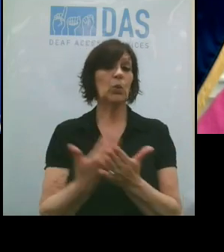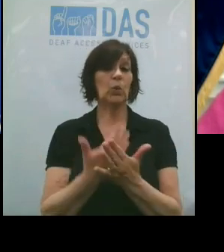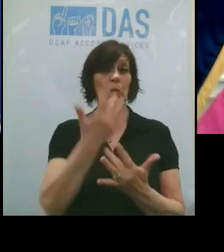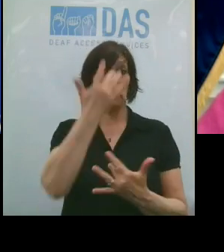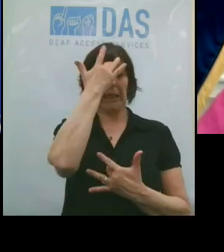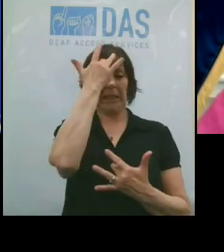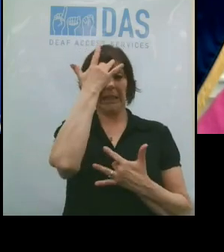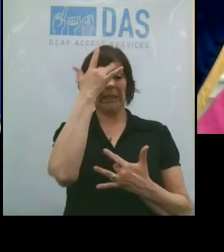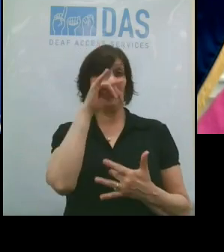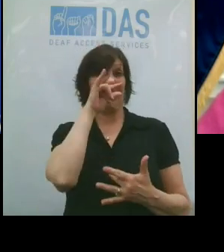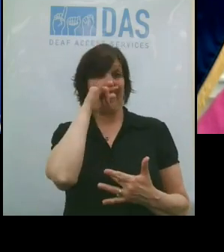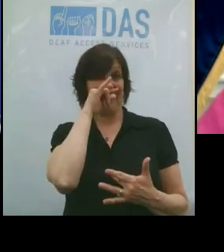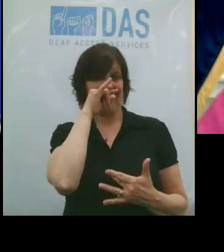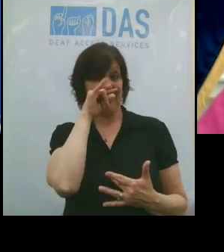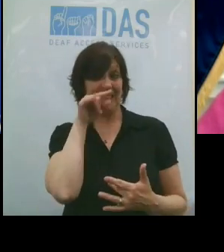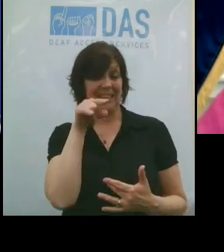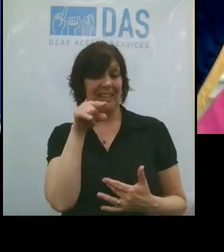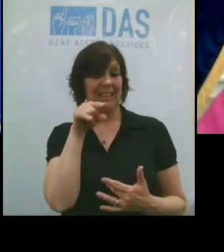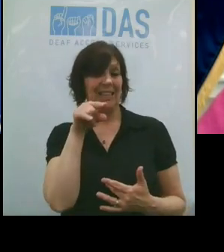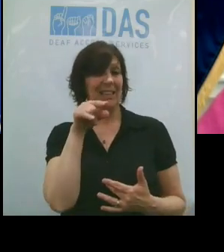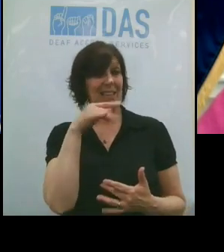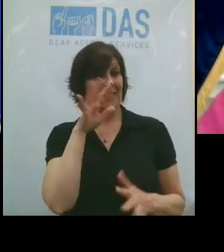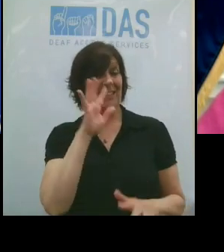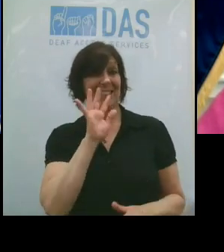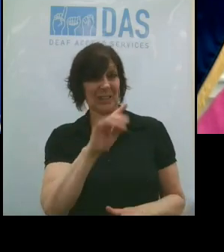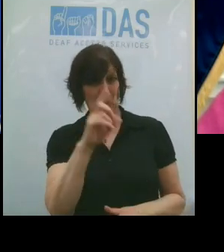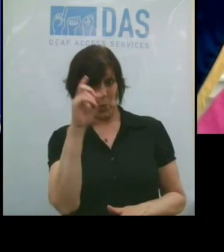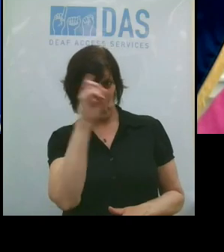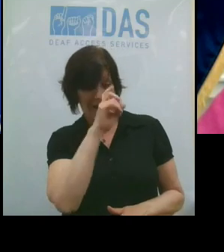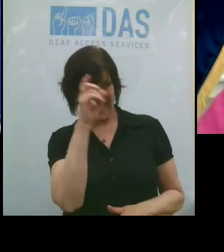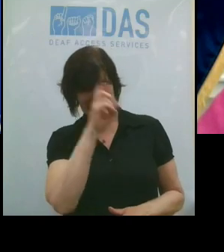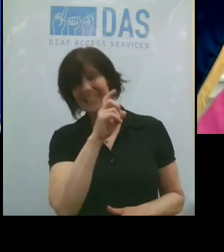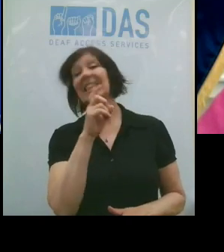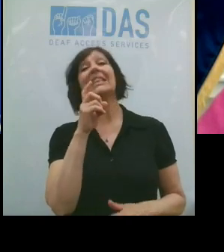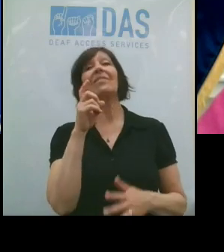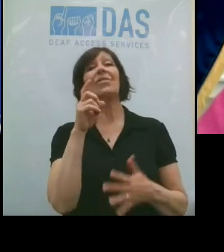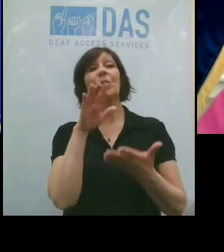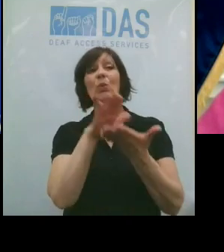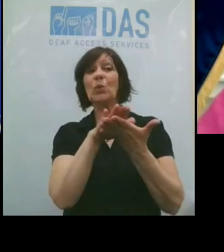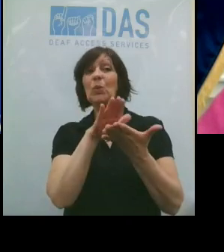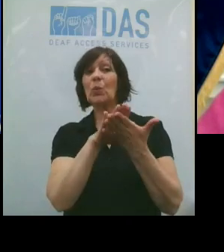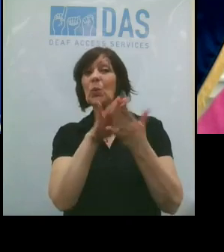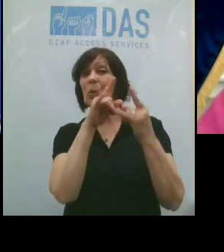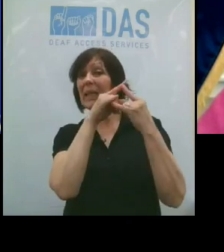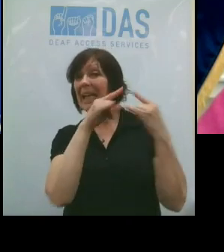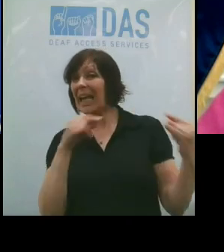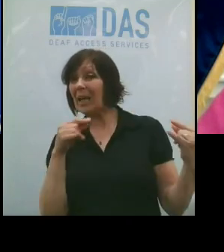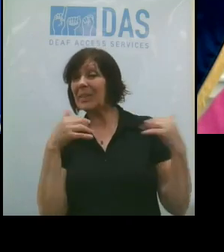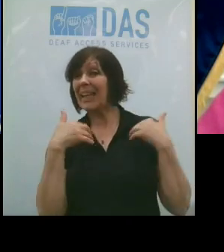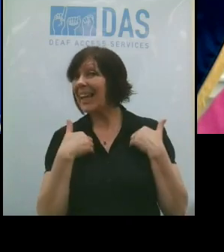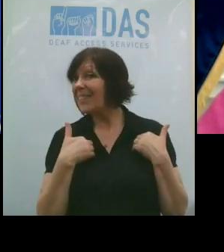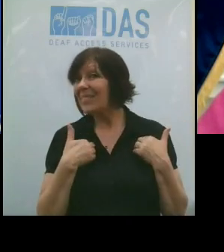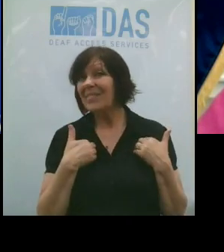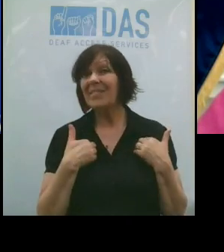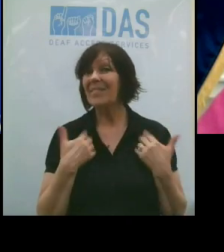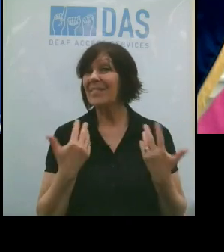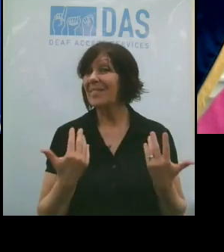multi-system inflammatory syndrome, that it's wise for the school-age summer camps to exist in any capacity this